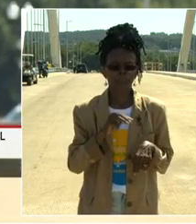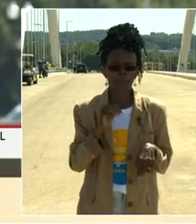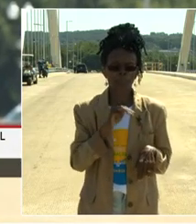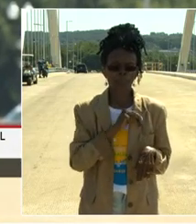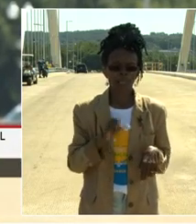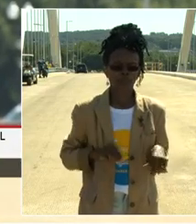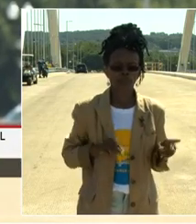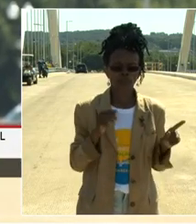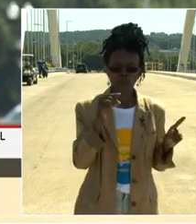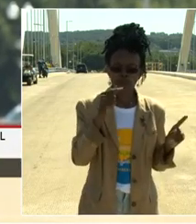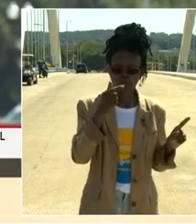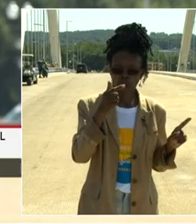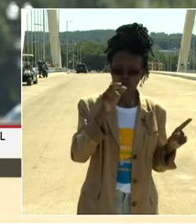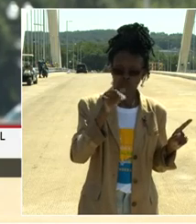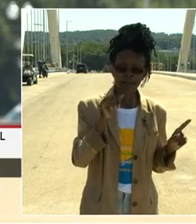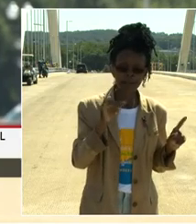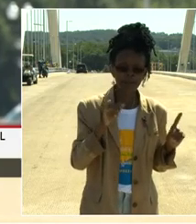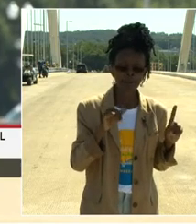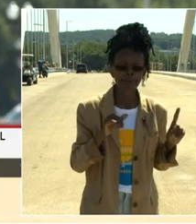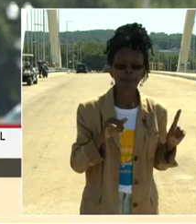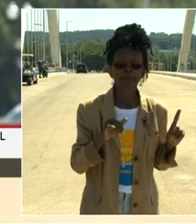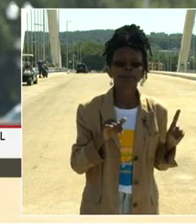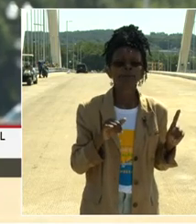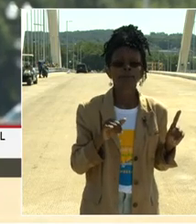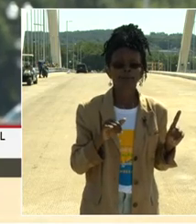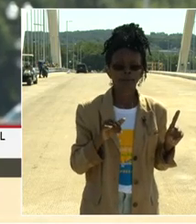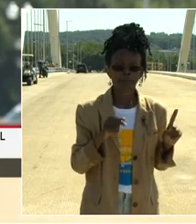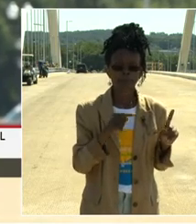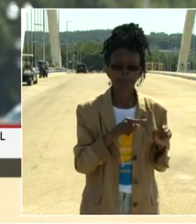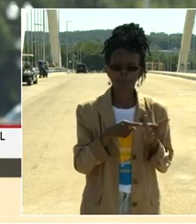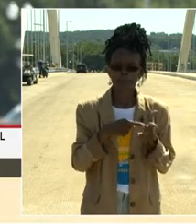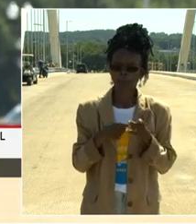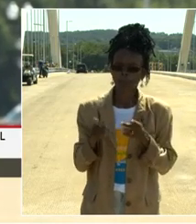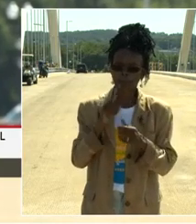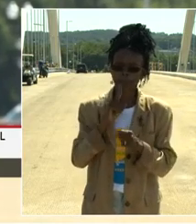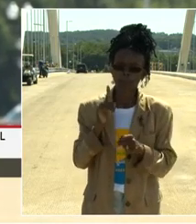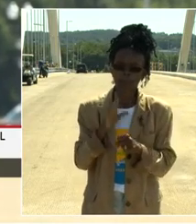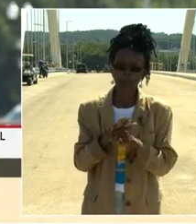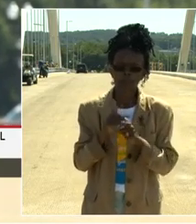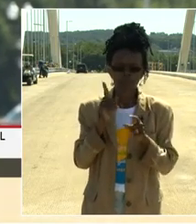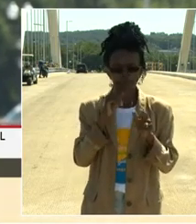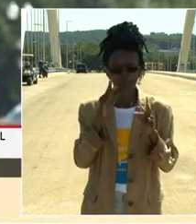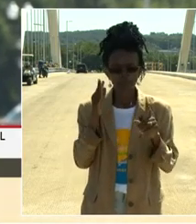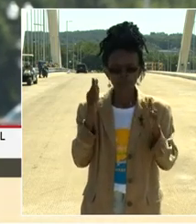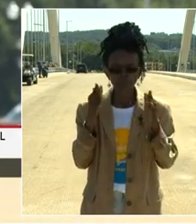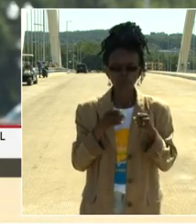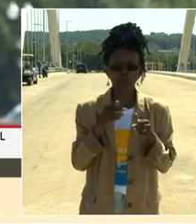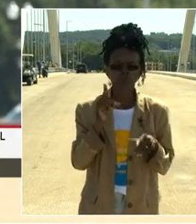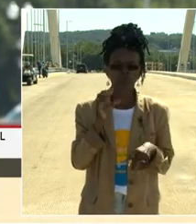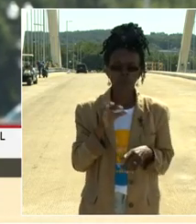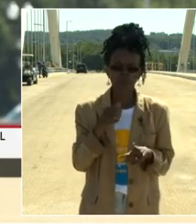who were focused on making sure that the city was united.